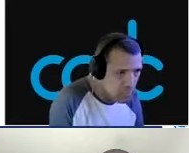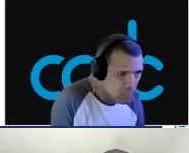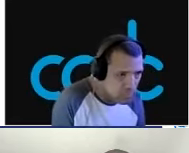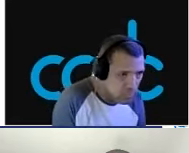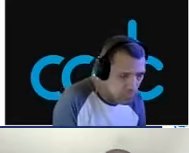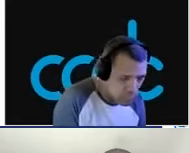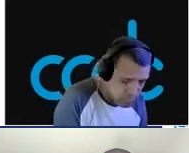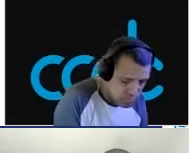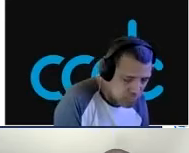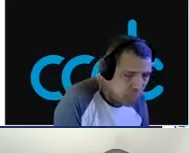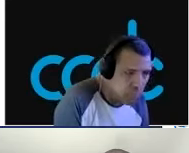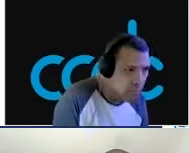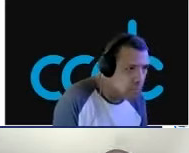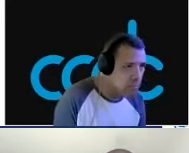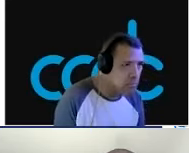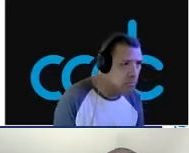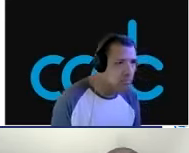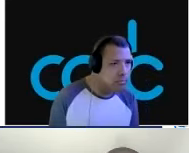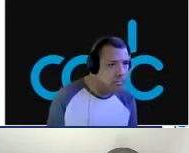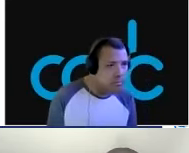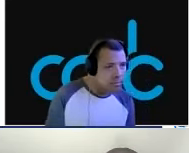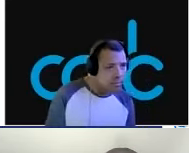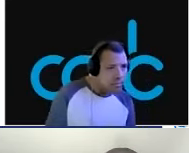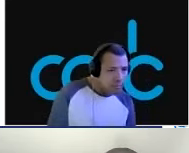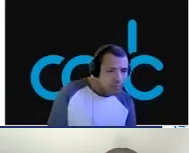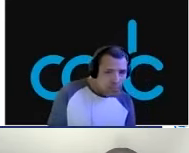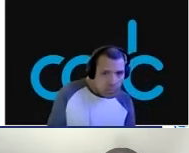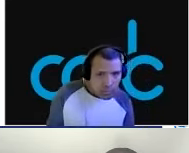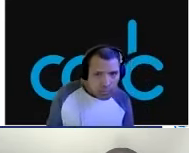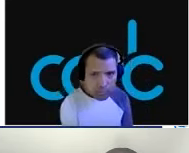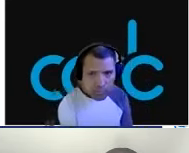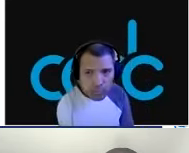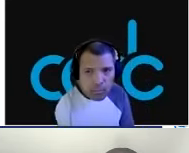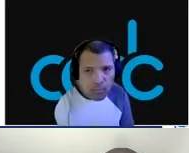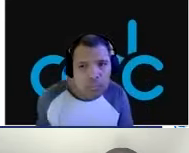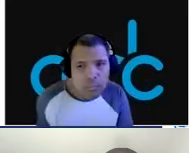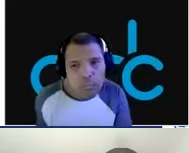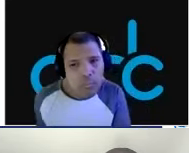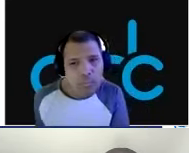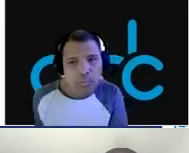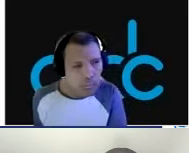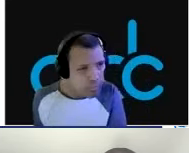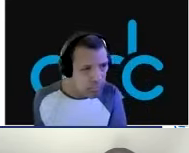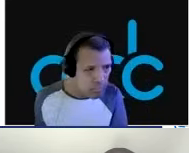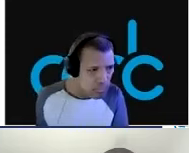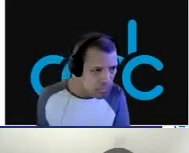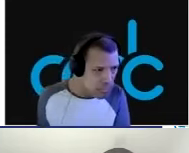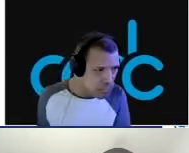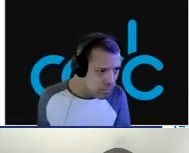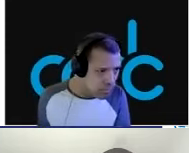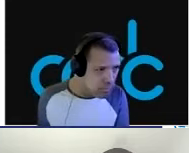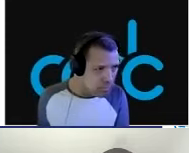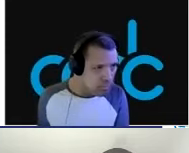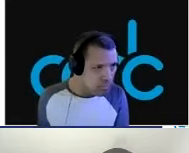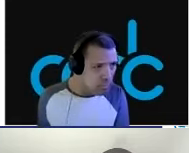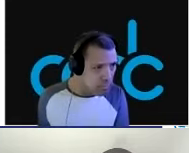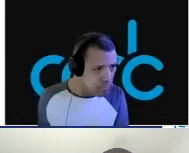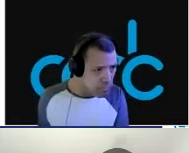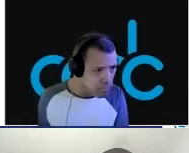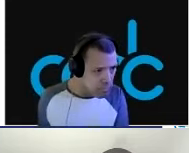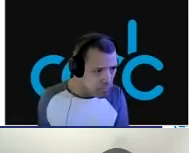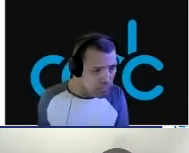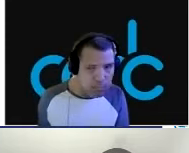There's also some challenges when it comes to keeping connections within our data. Again, having data talk to each other when it comes to the mom and the